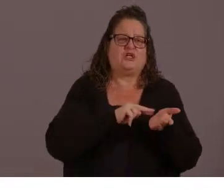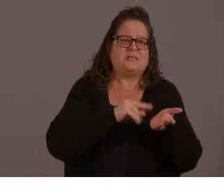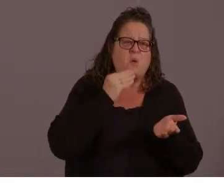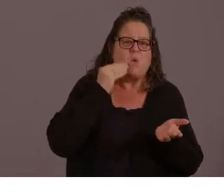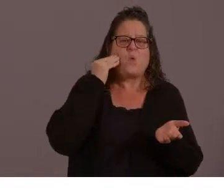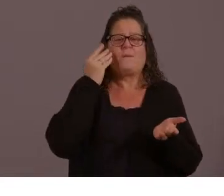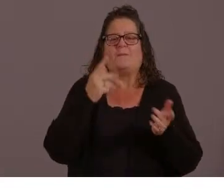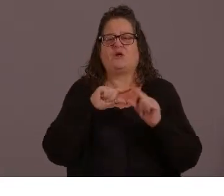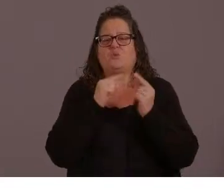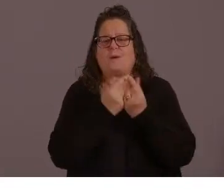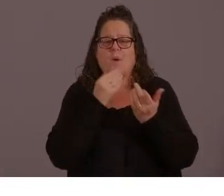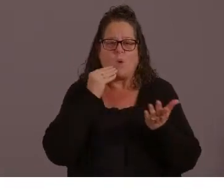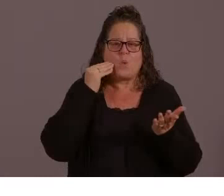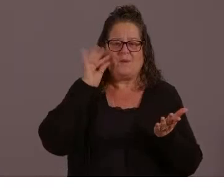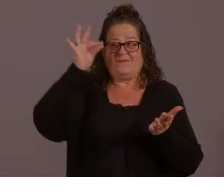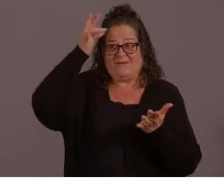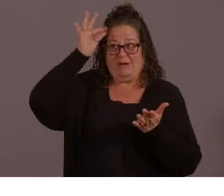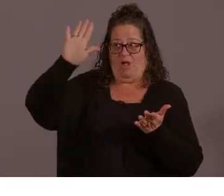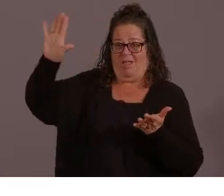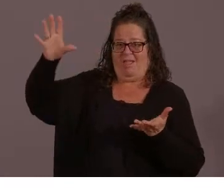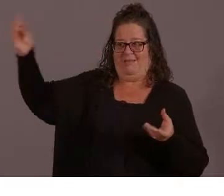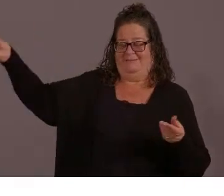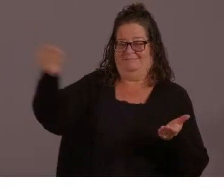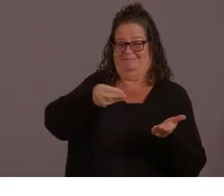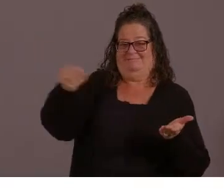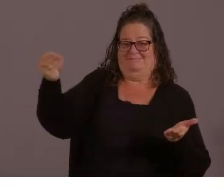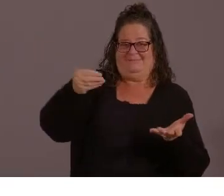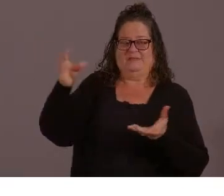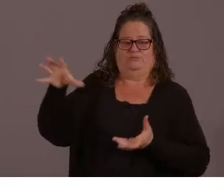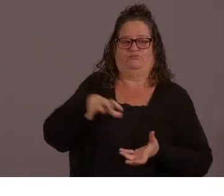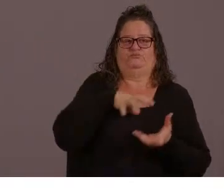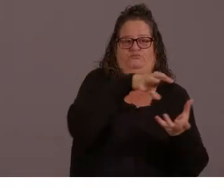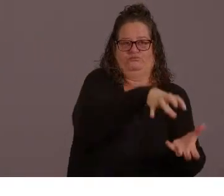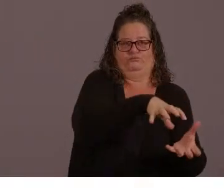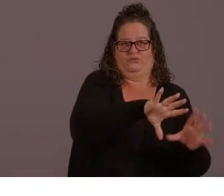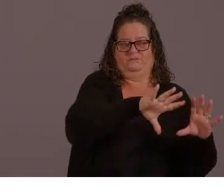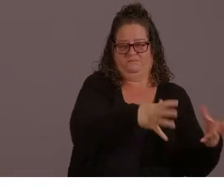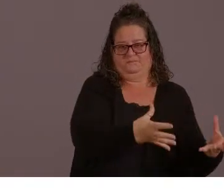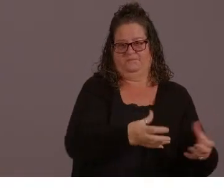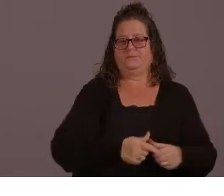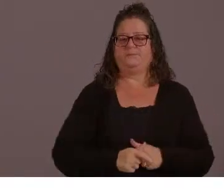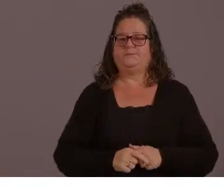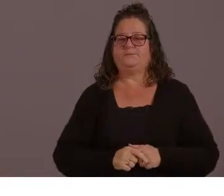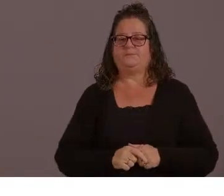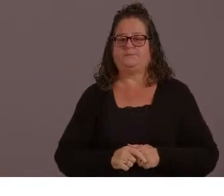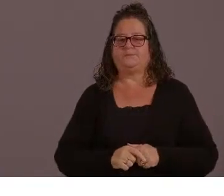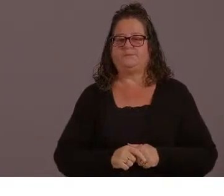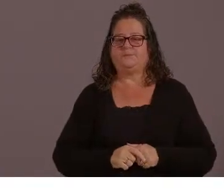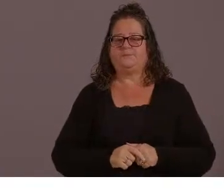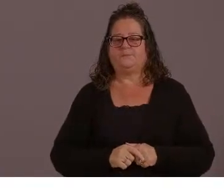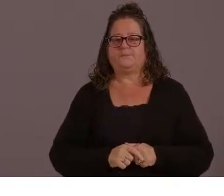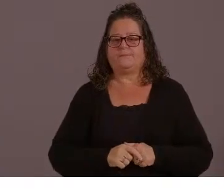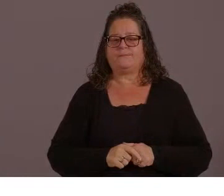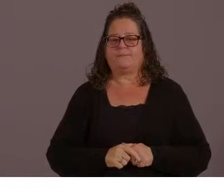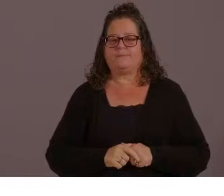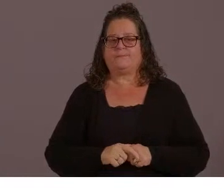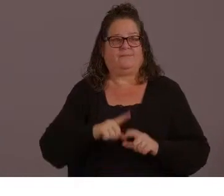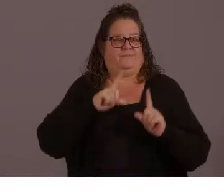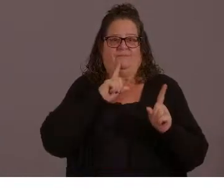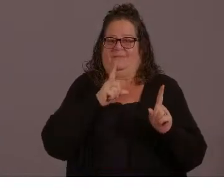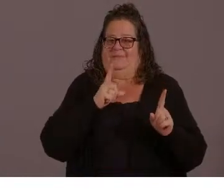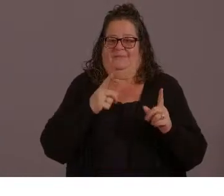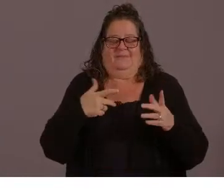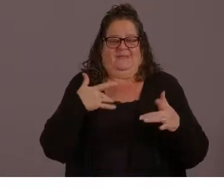are participating in the CDC long-term care pharmacy partnership. And so we're very excited about